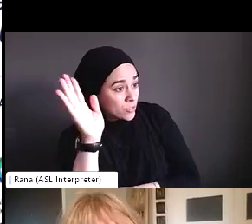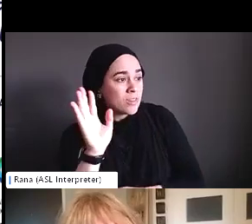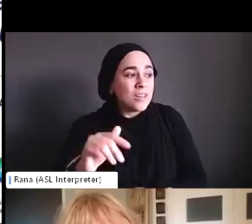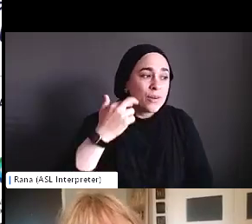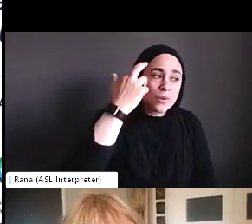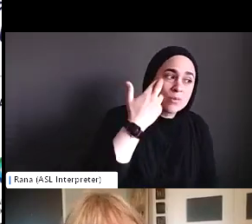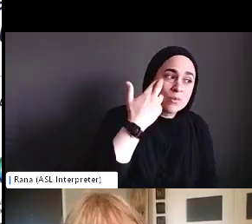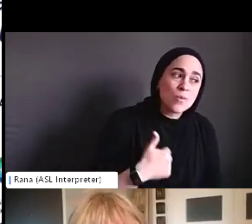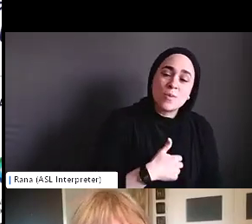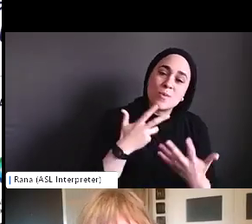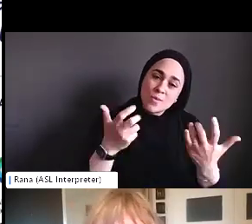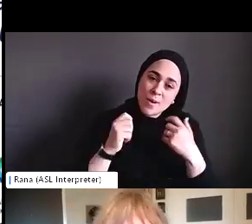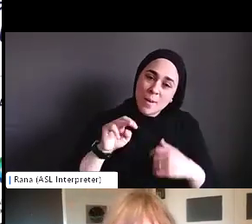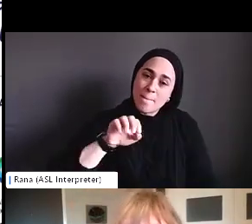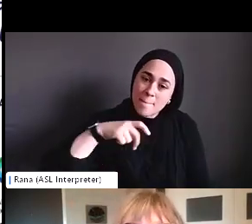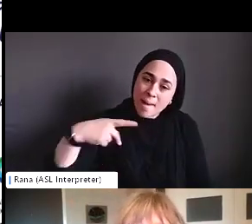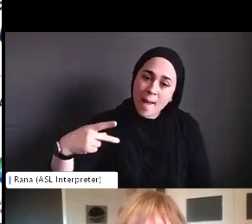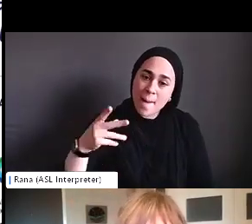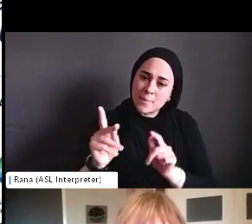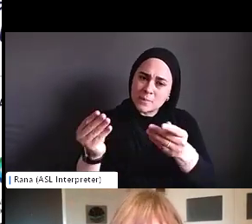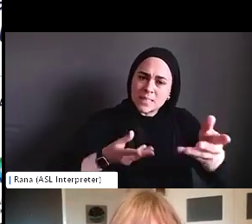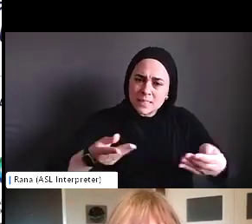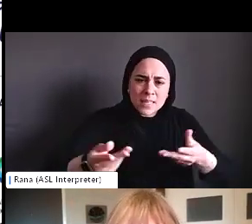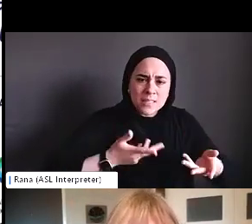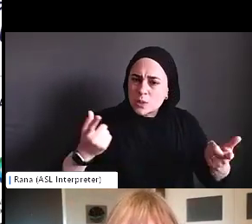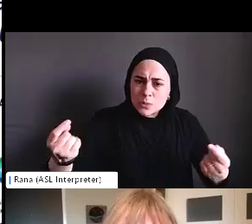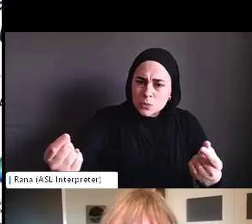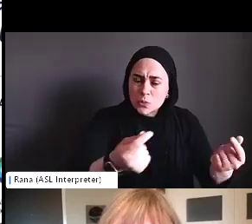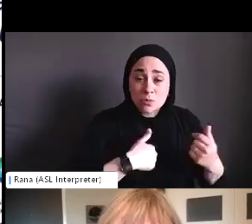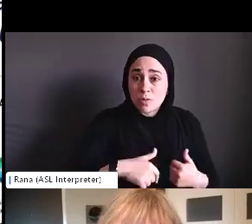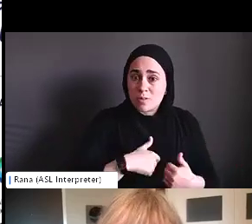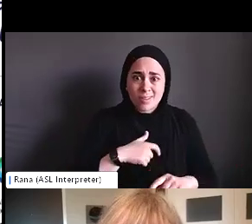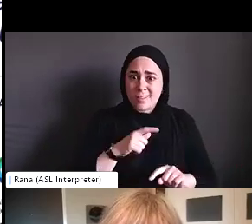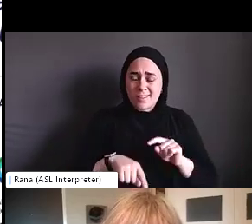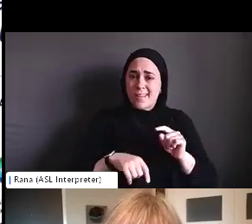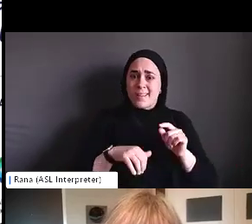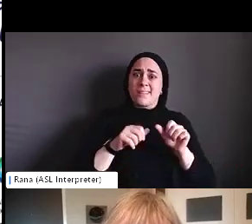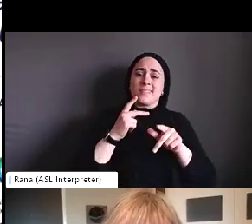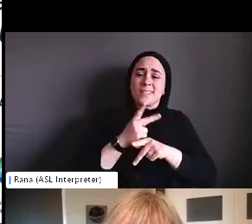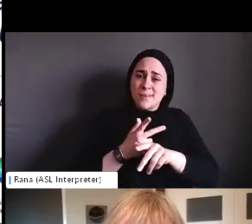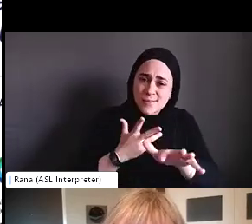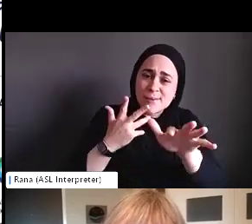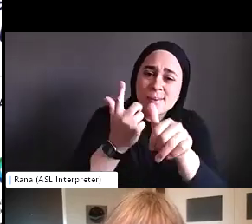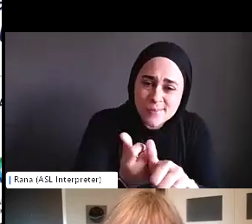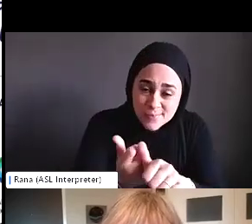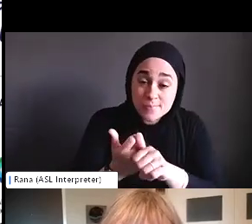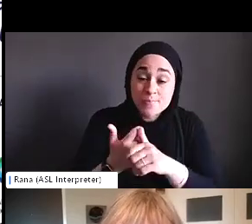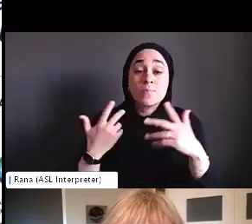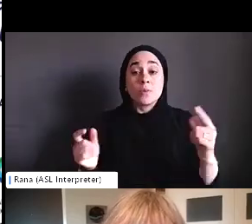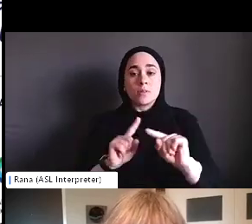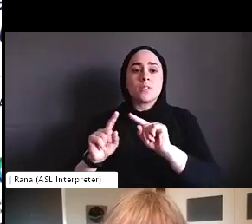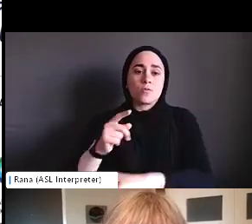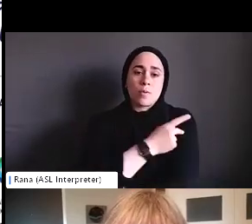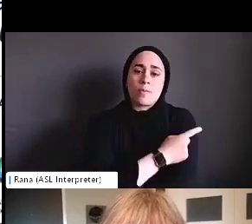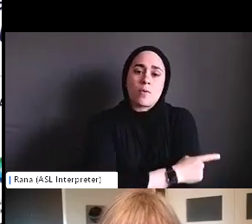we want people to tell us what they're doing. We lose track of what's happening. And then the different provincial and